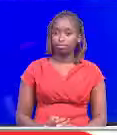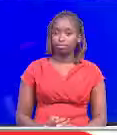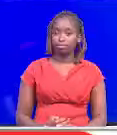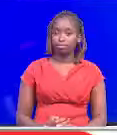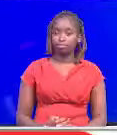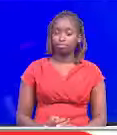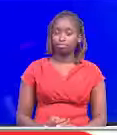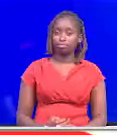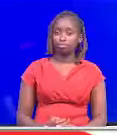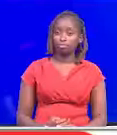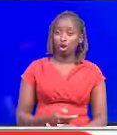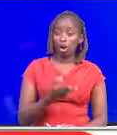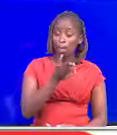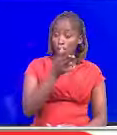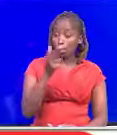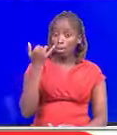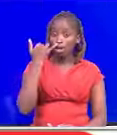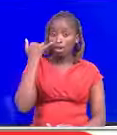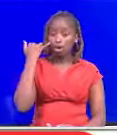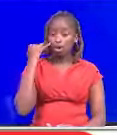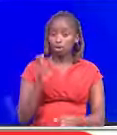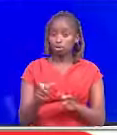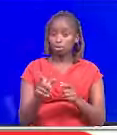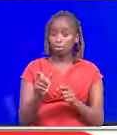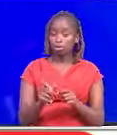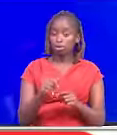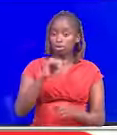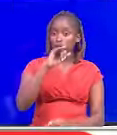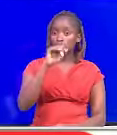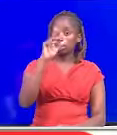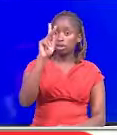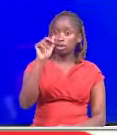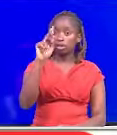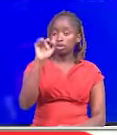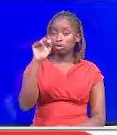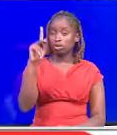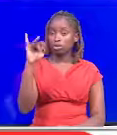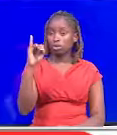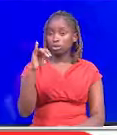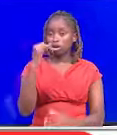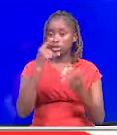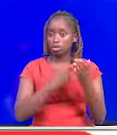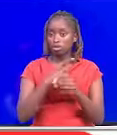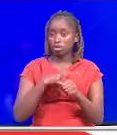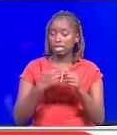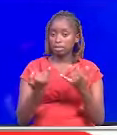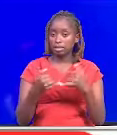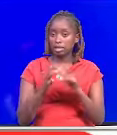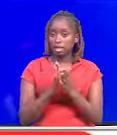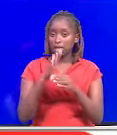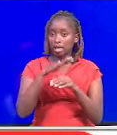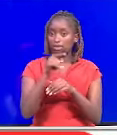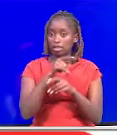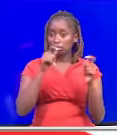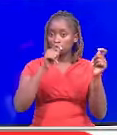The shooting of Nakuru journalist Catherine Wanjeru Kariuki by police last week while covering anti-government